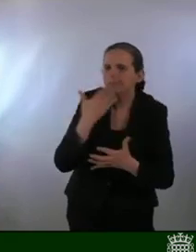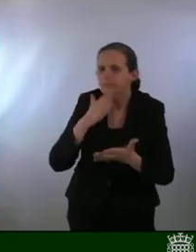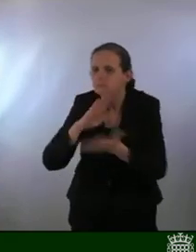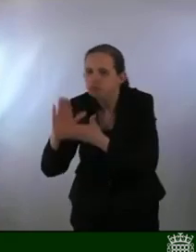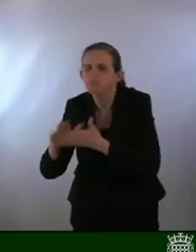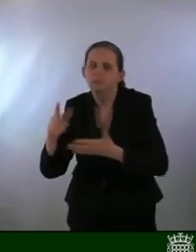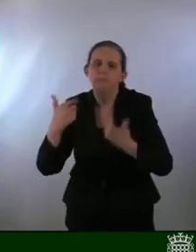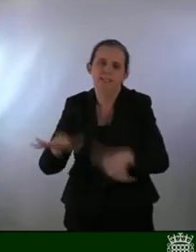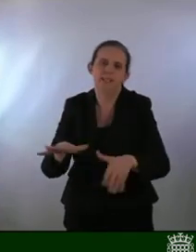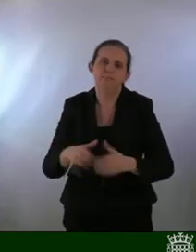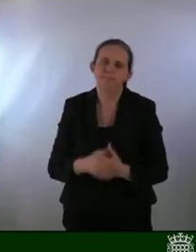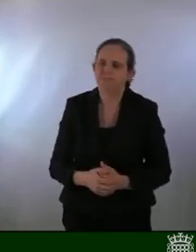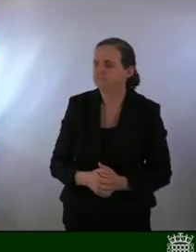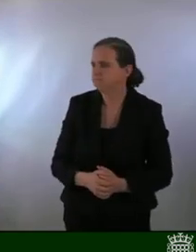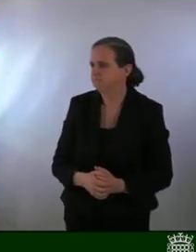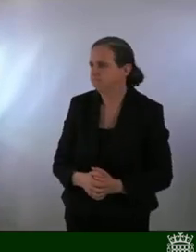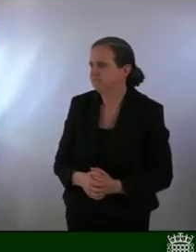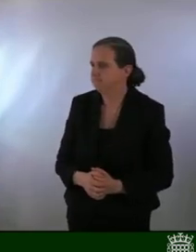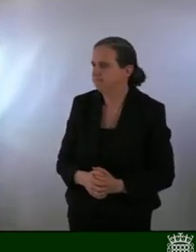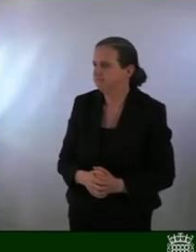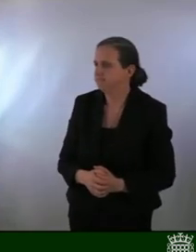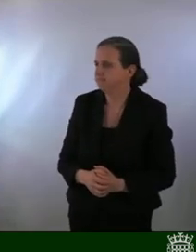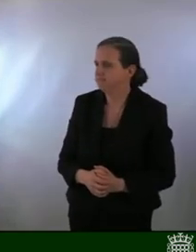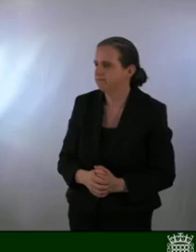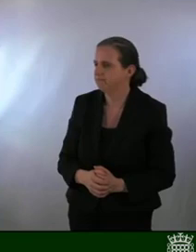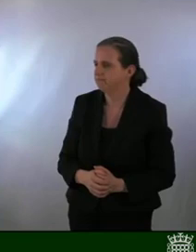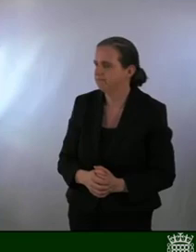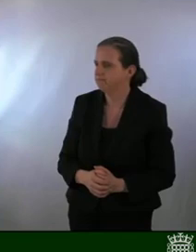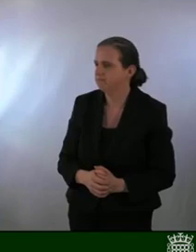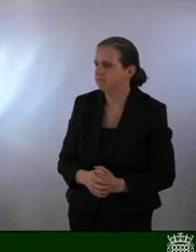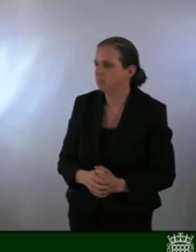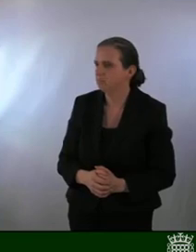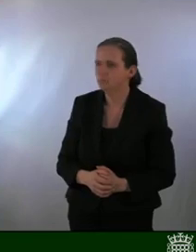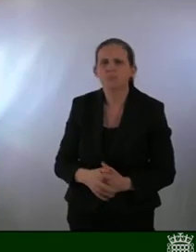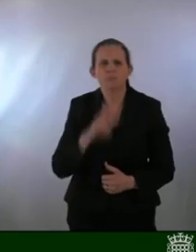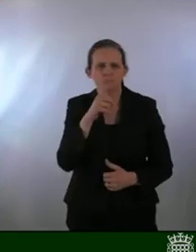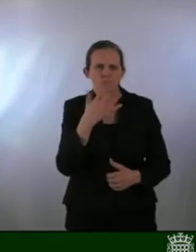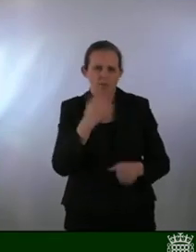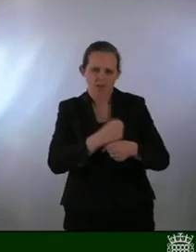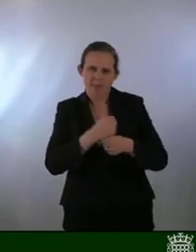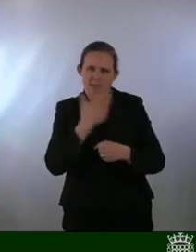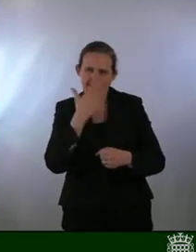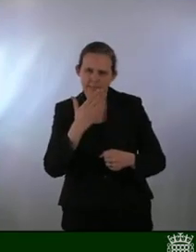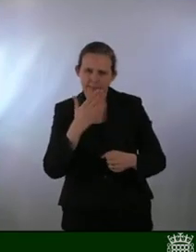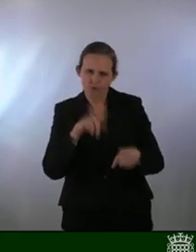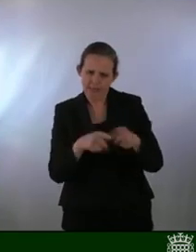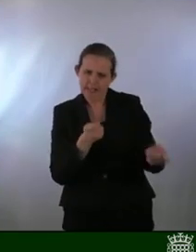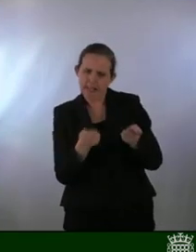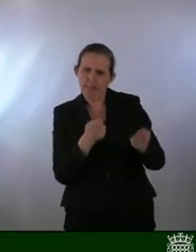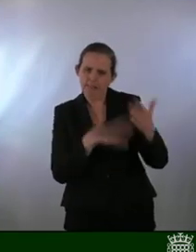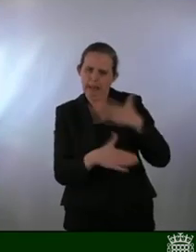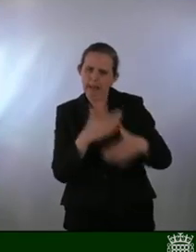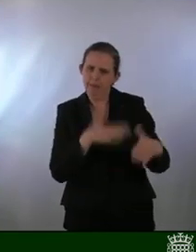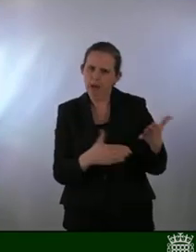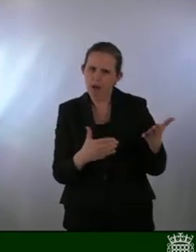Stevens. Speaker, the government is trying to regulate behaviour, so to avoid some of the scenes we've seen at the weekend, would you encourage supermarkets